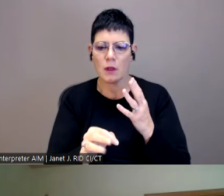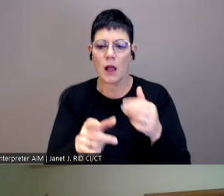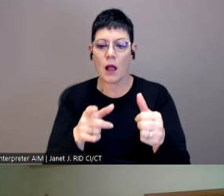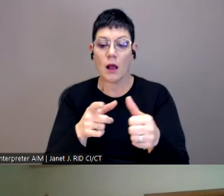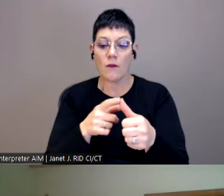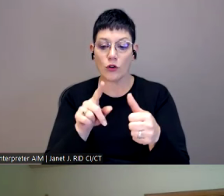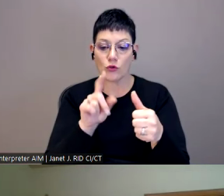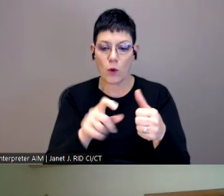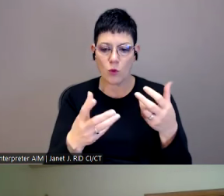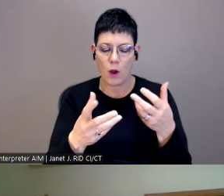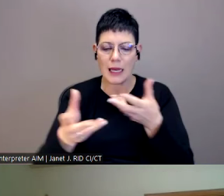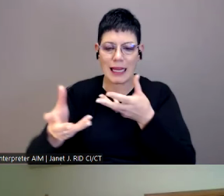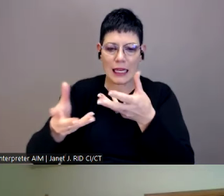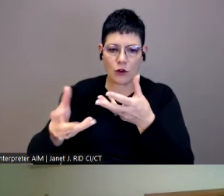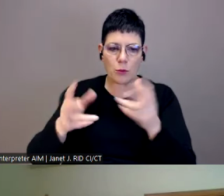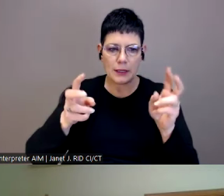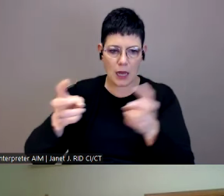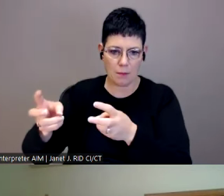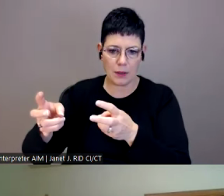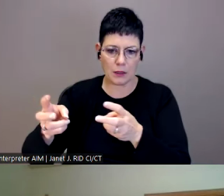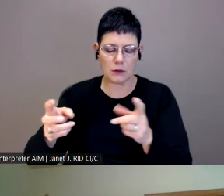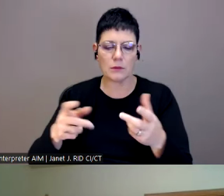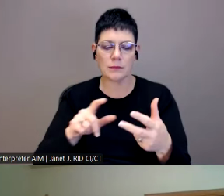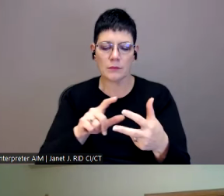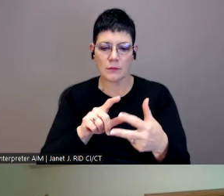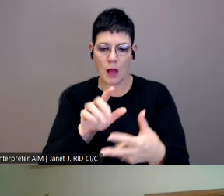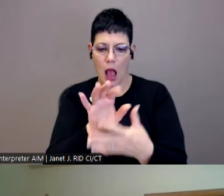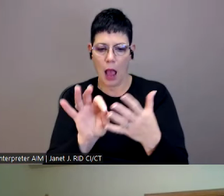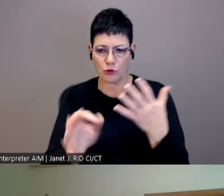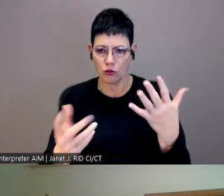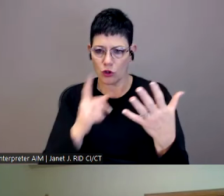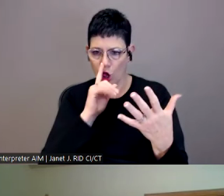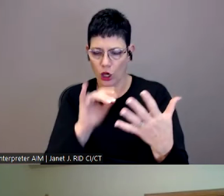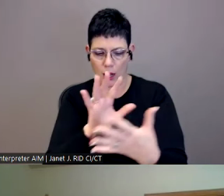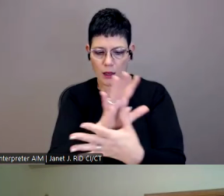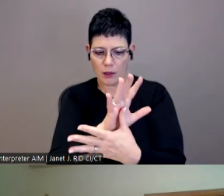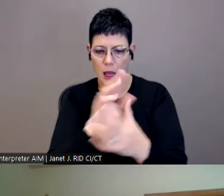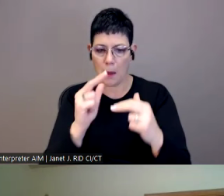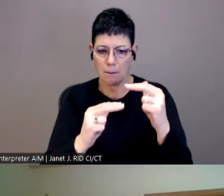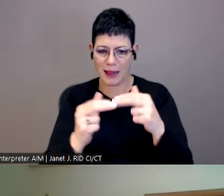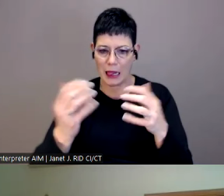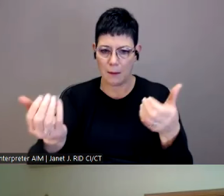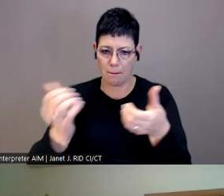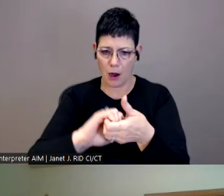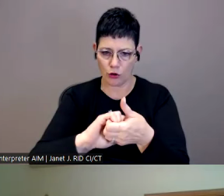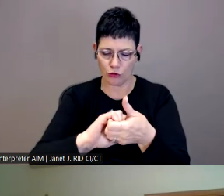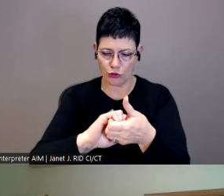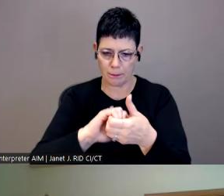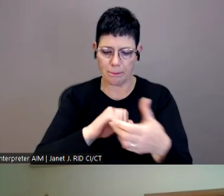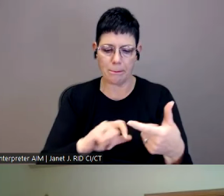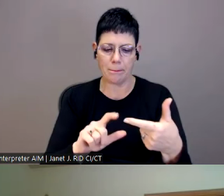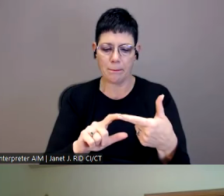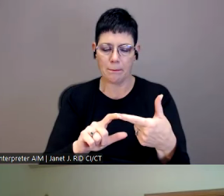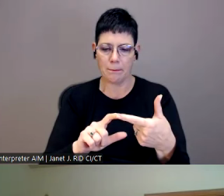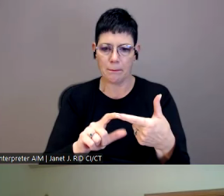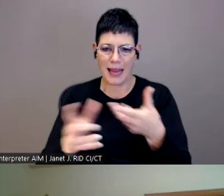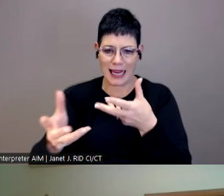about engagement topics, and the options are building partnerships,